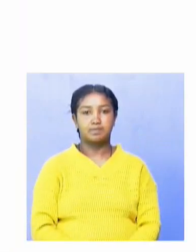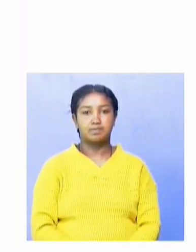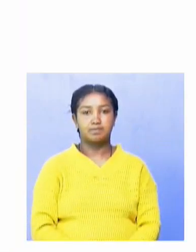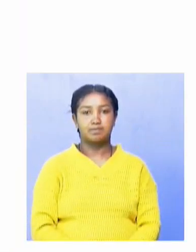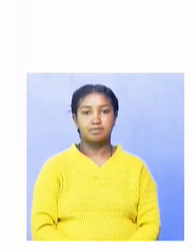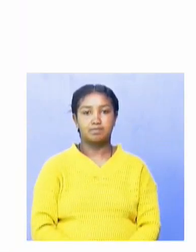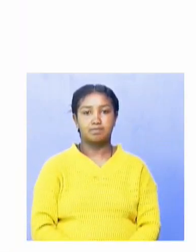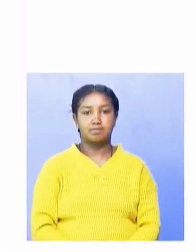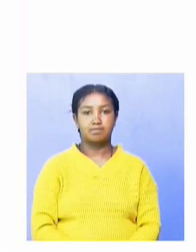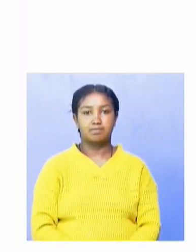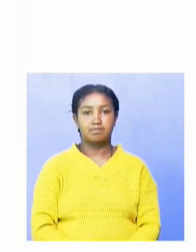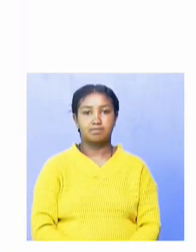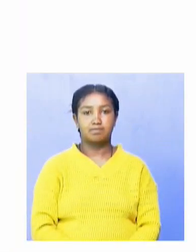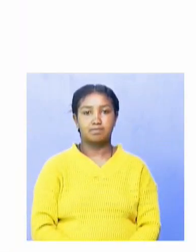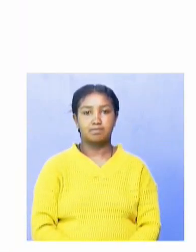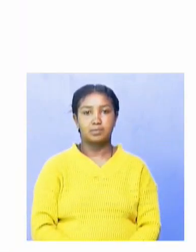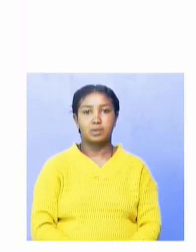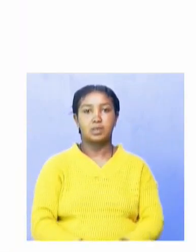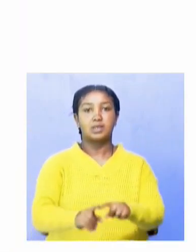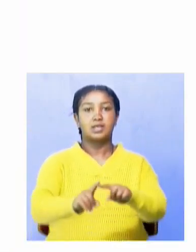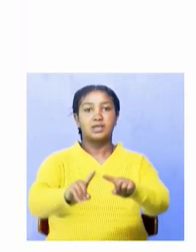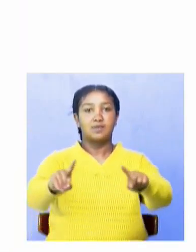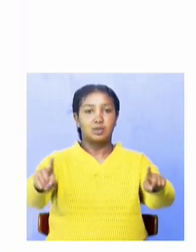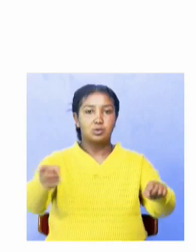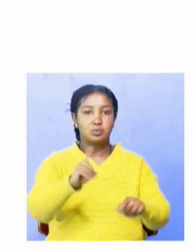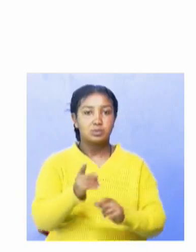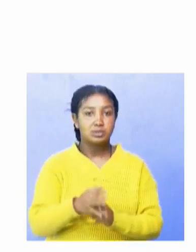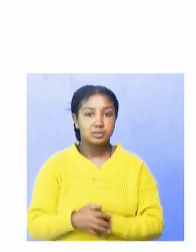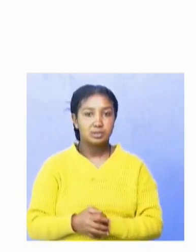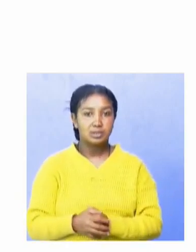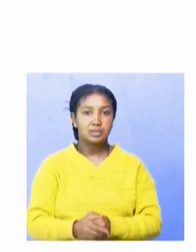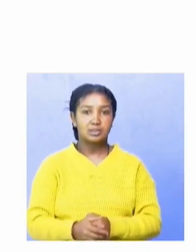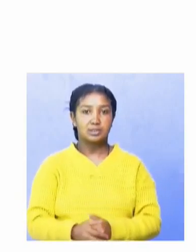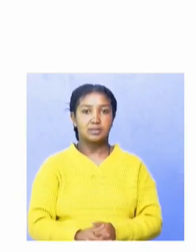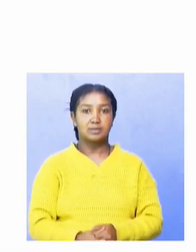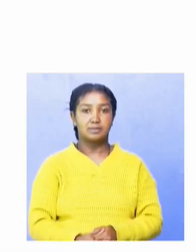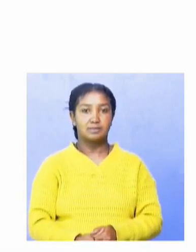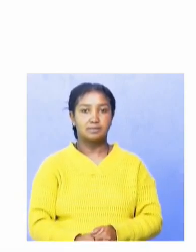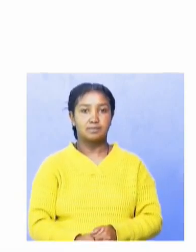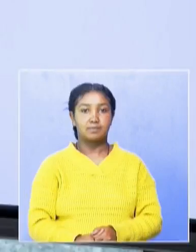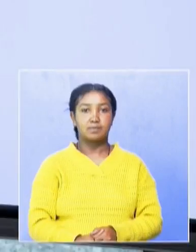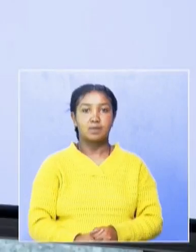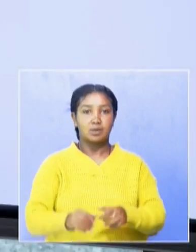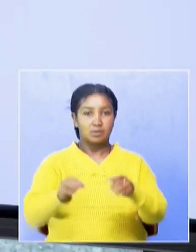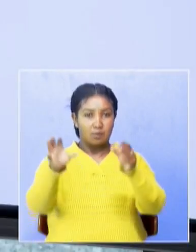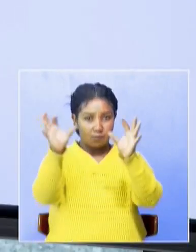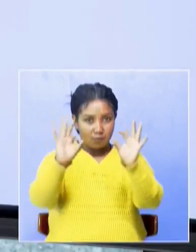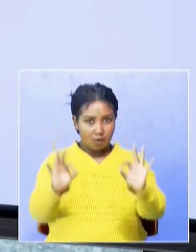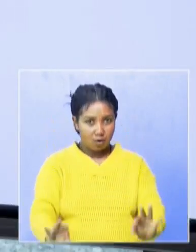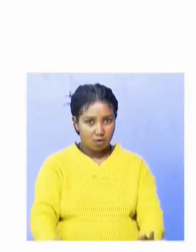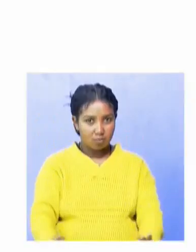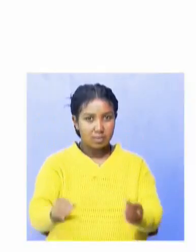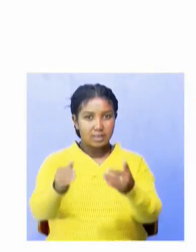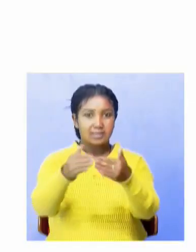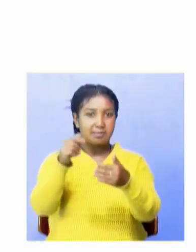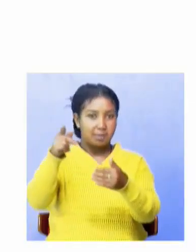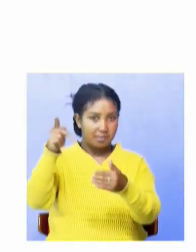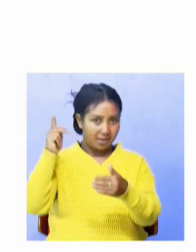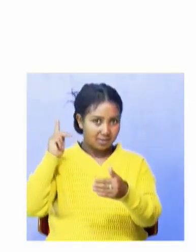Their difference can be written here. Here. The form simple